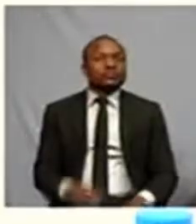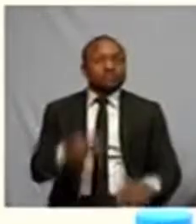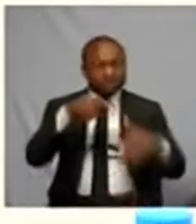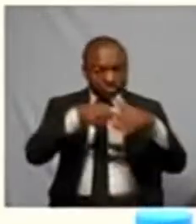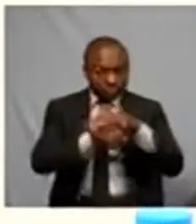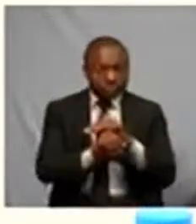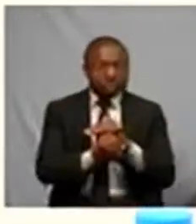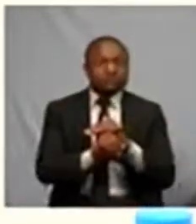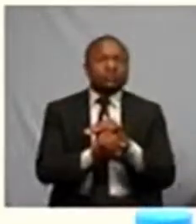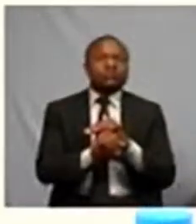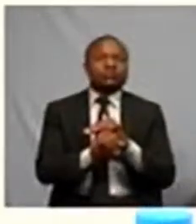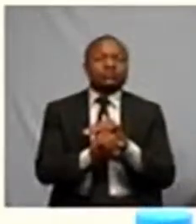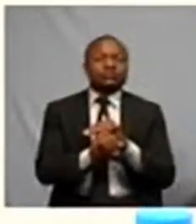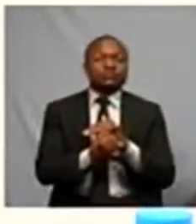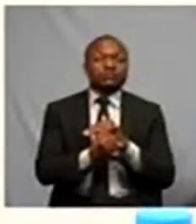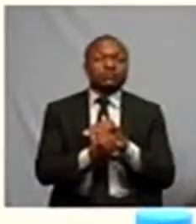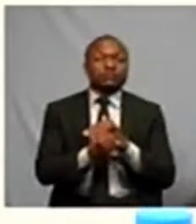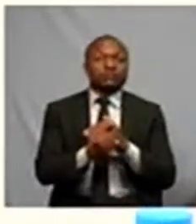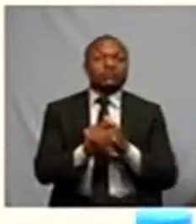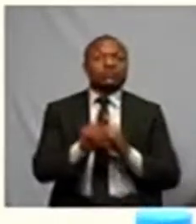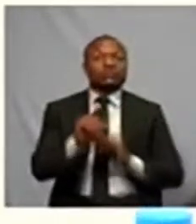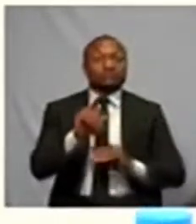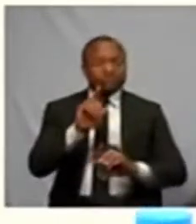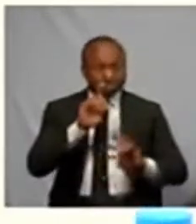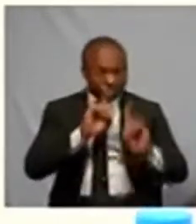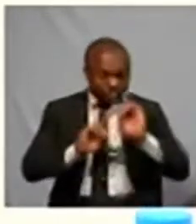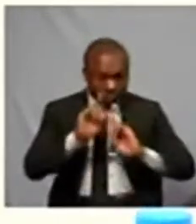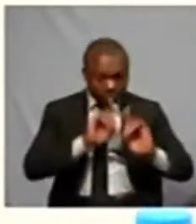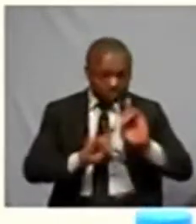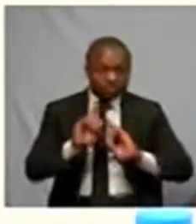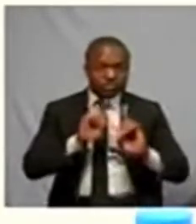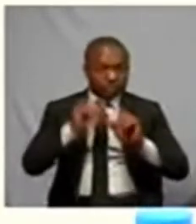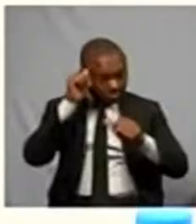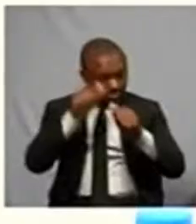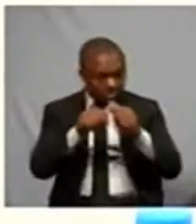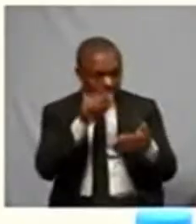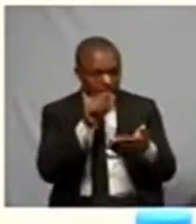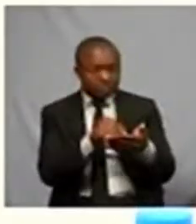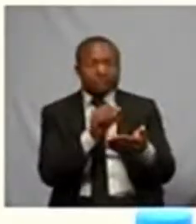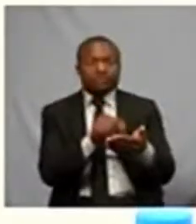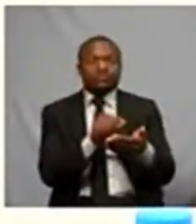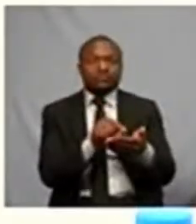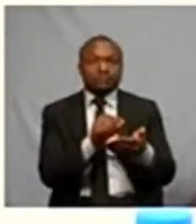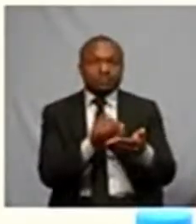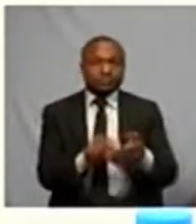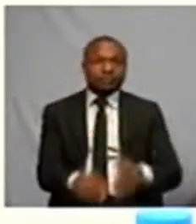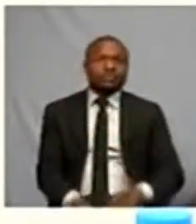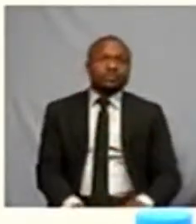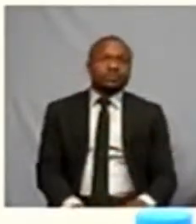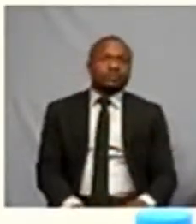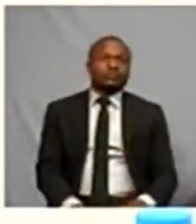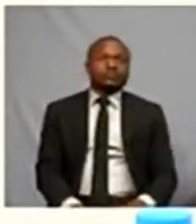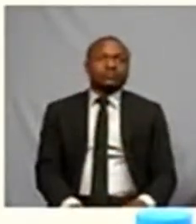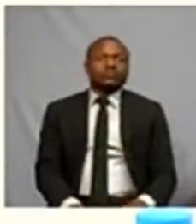diverge the insights of this agreement in the perspective of the Justice